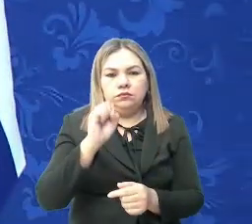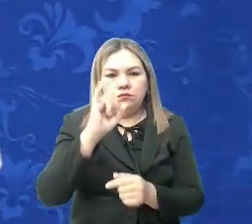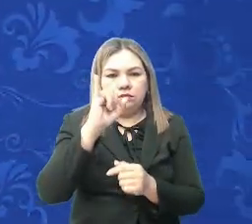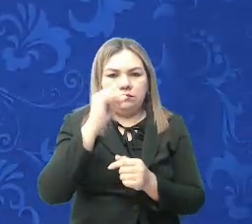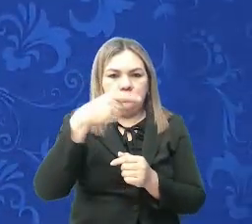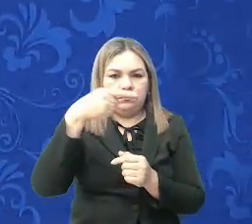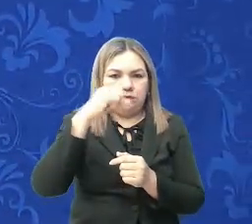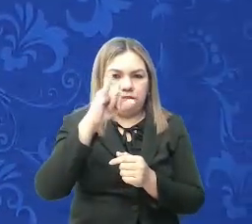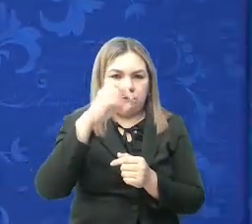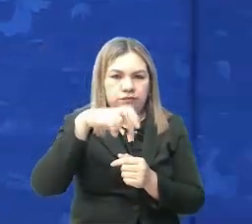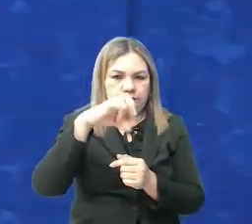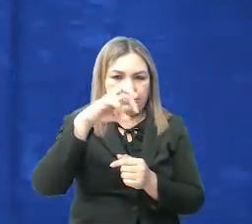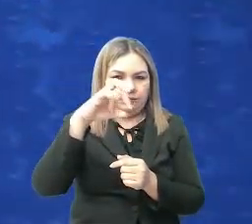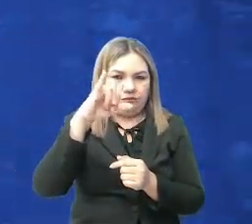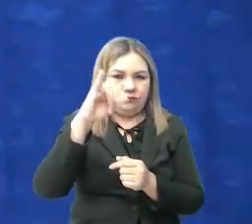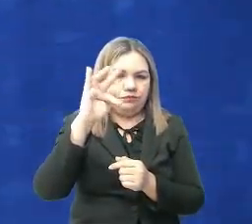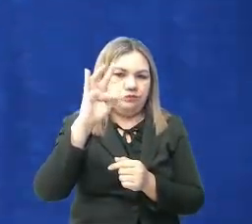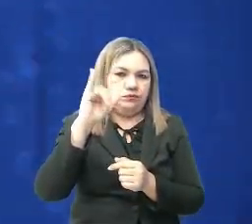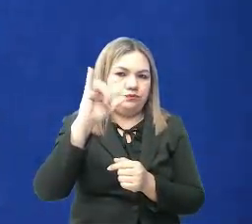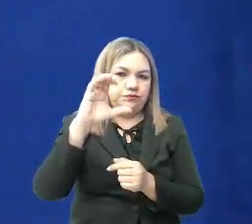same Hebrew